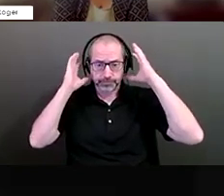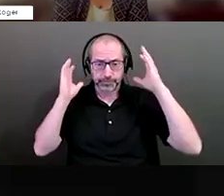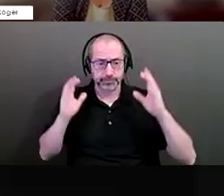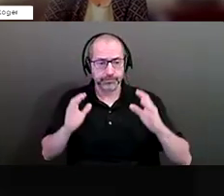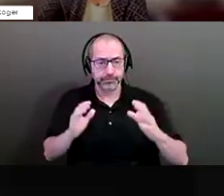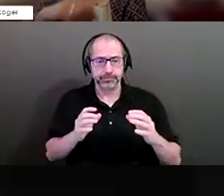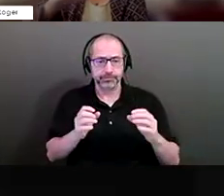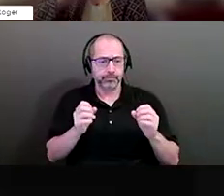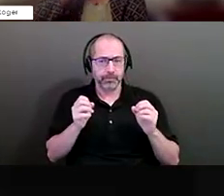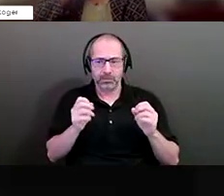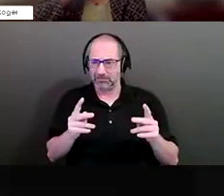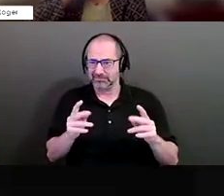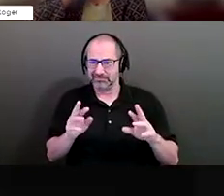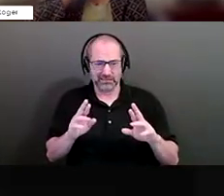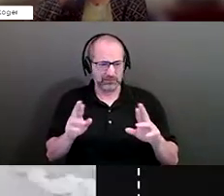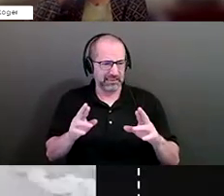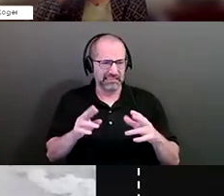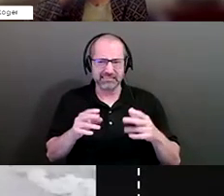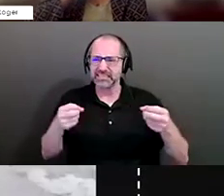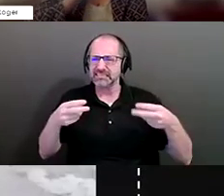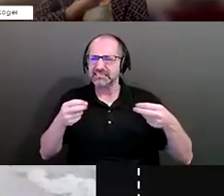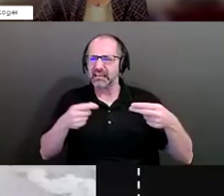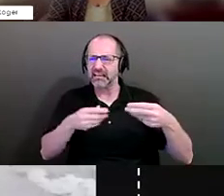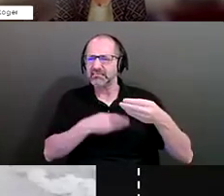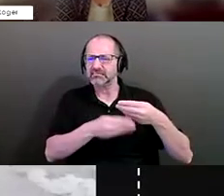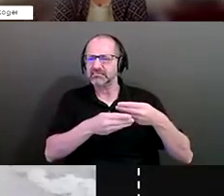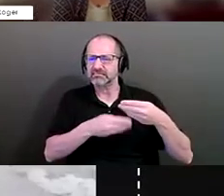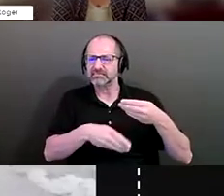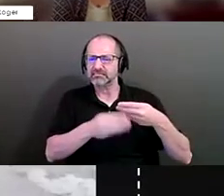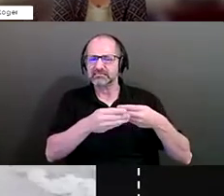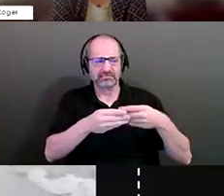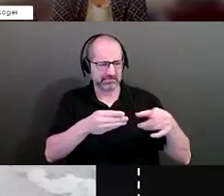Okay, so can we move on to about 3 slides?